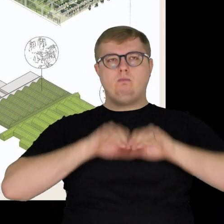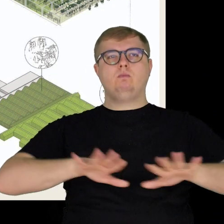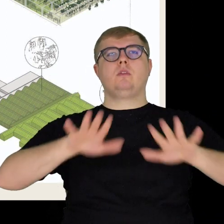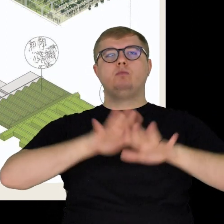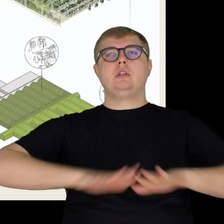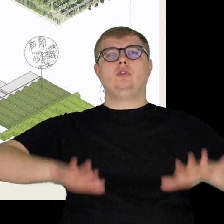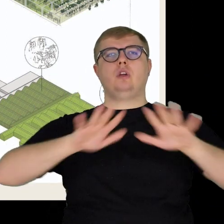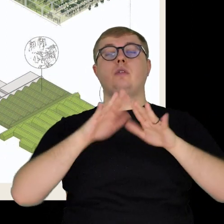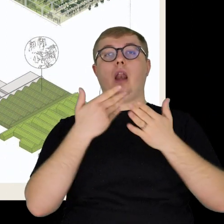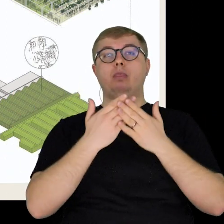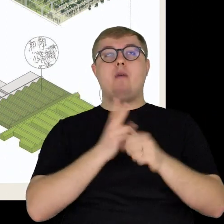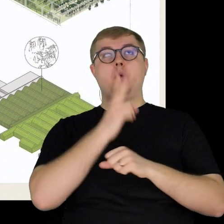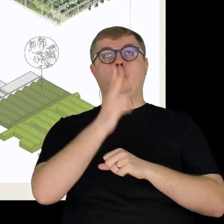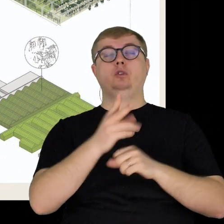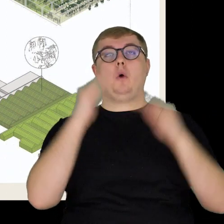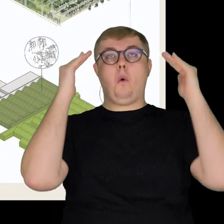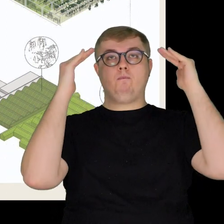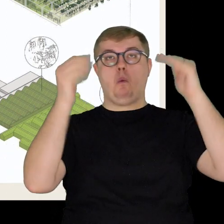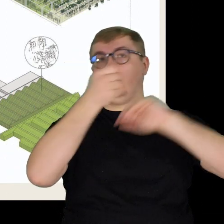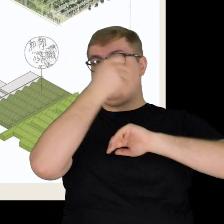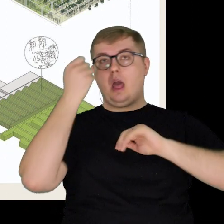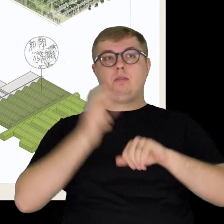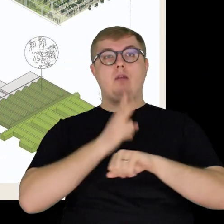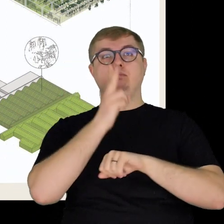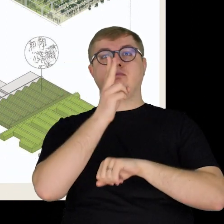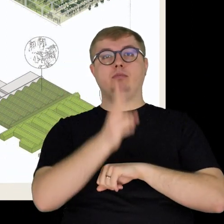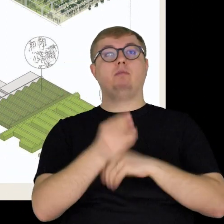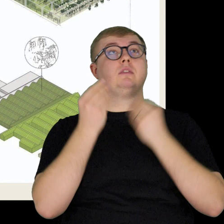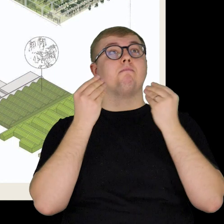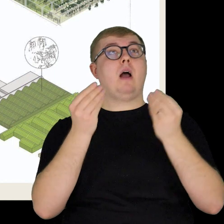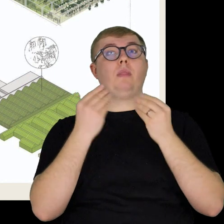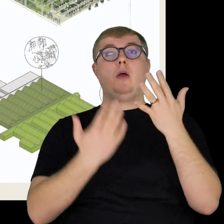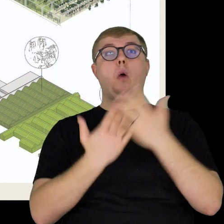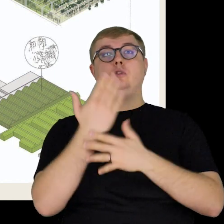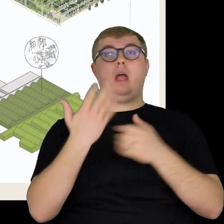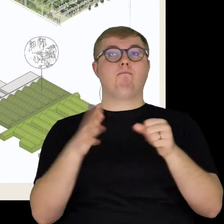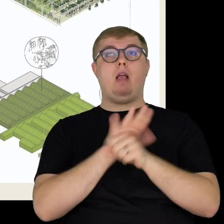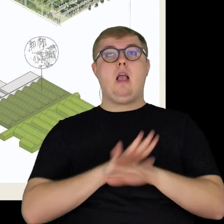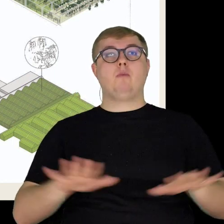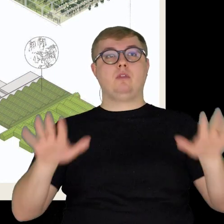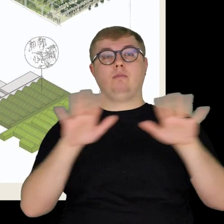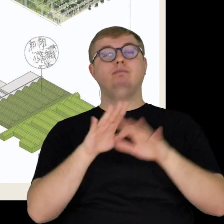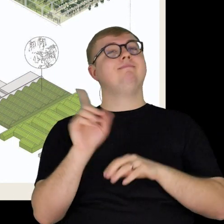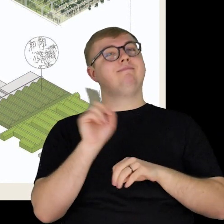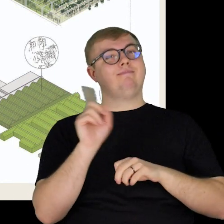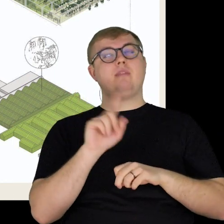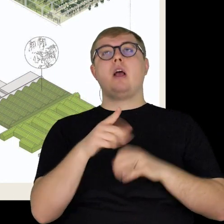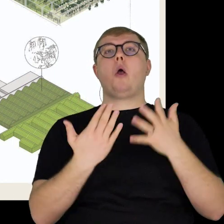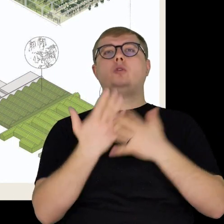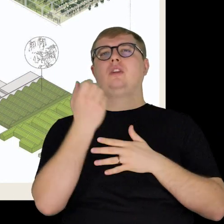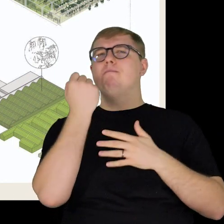is glass and feels wonderful, and it's full of plants. But in fact, these plants are organized in such a way that it's very specific, and it's